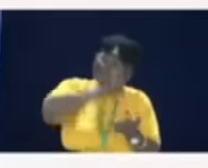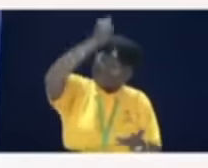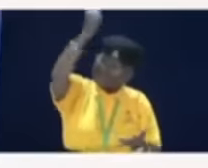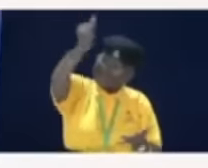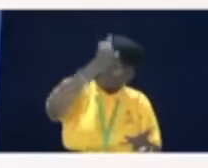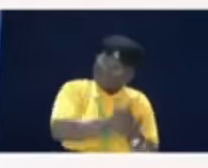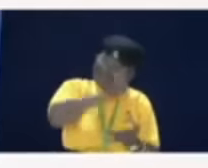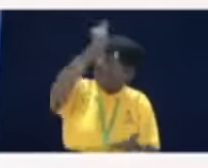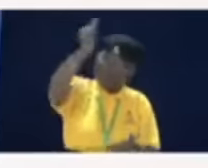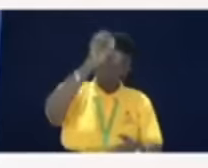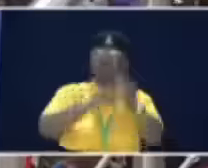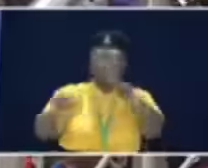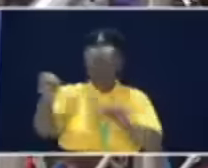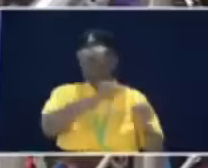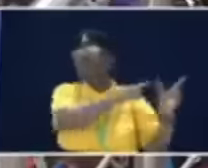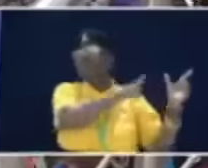Oh Lord, thank you.